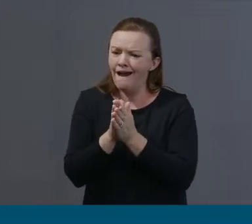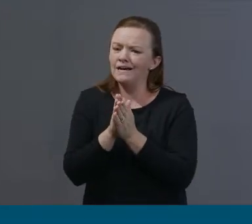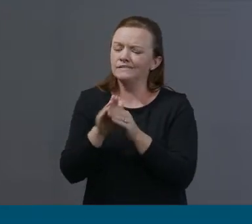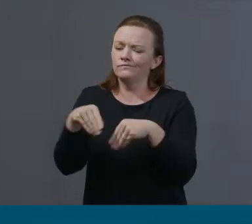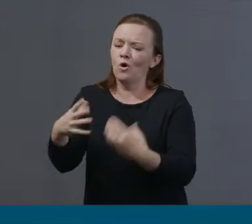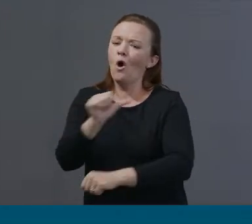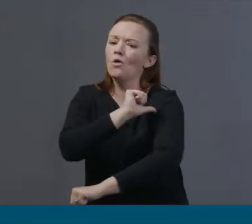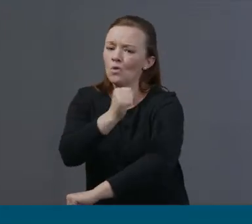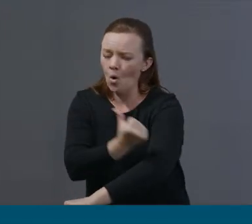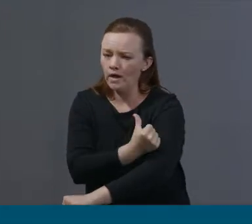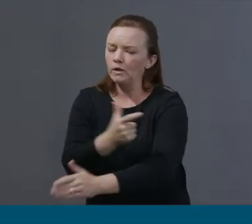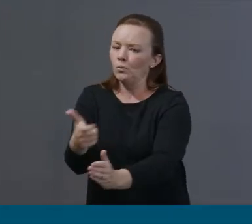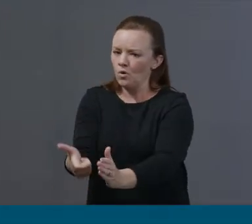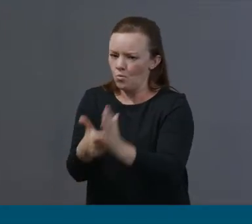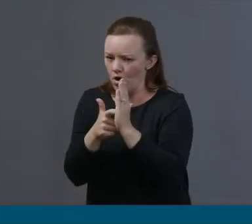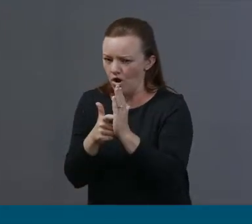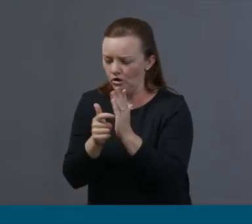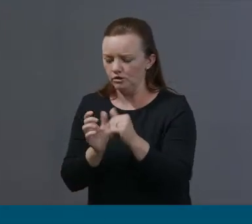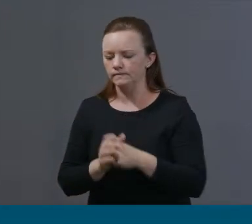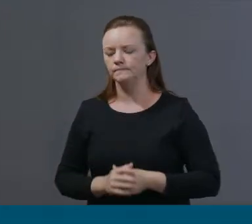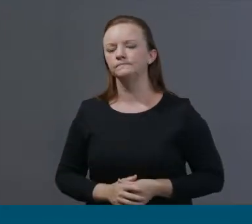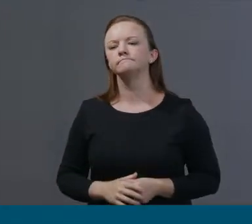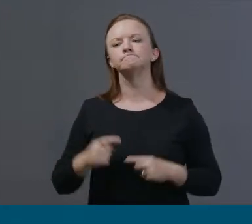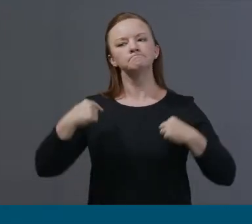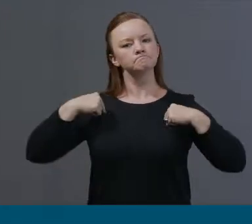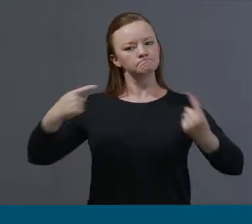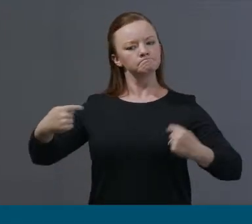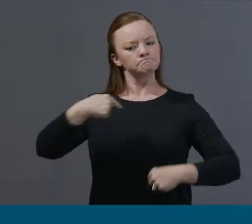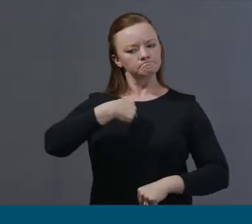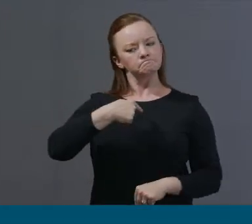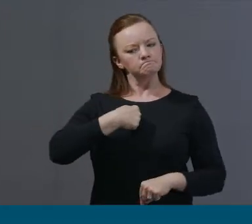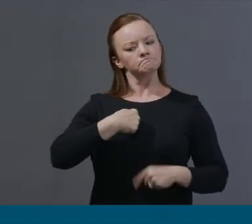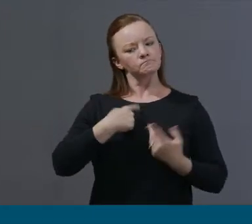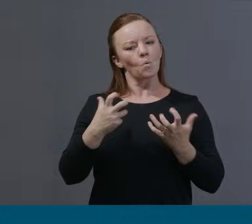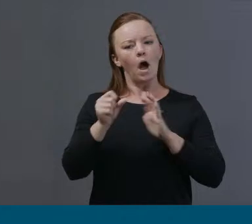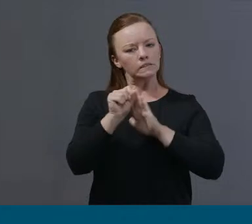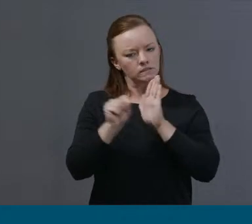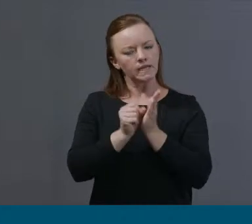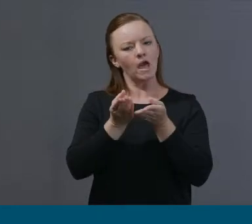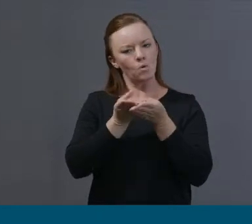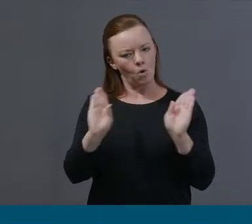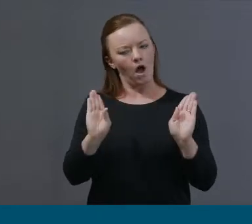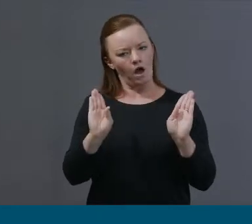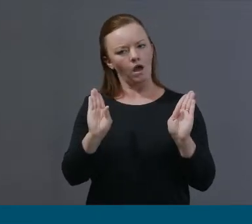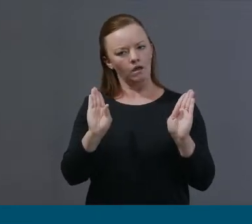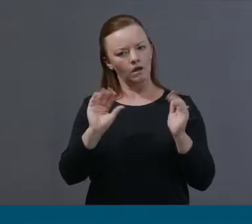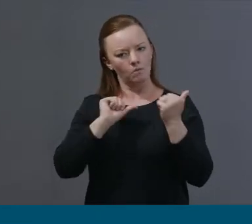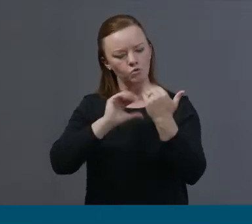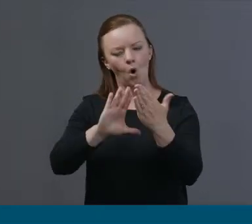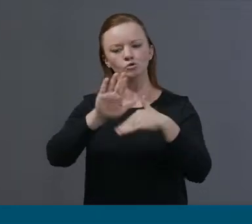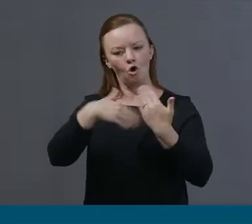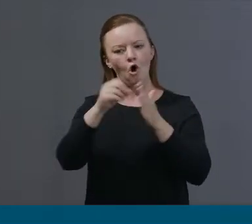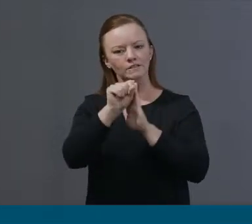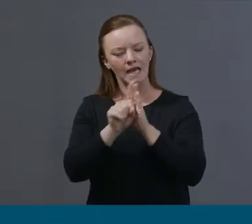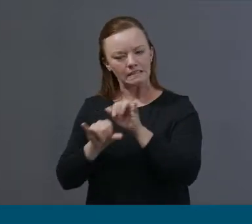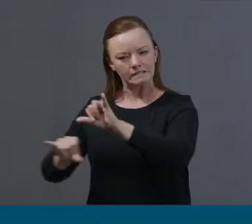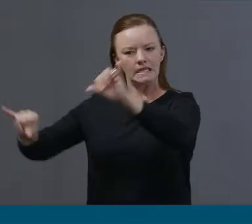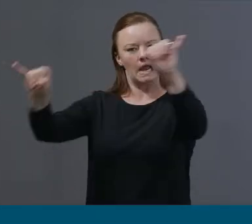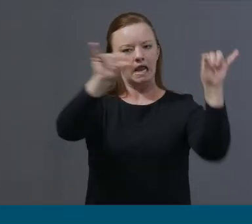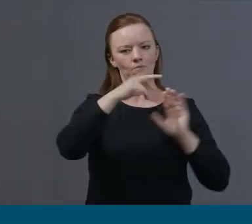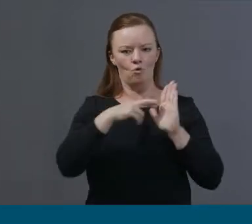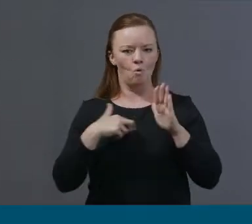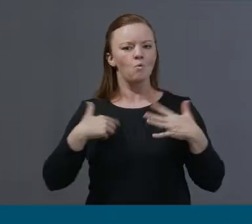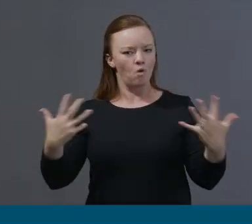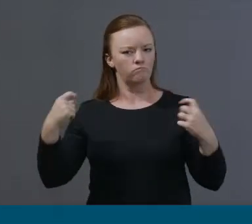Now, I've focused on a statewide approach where possible. Today, we're seeing facts